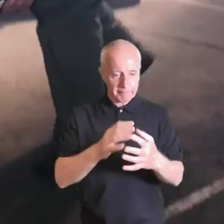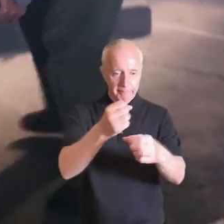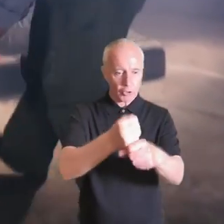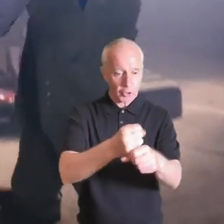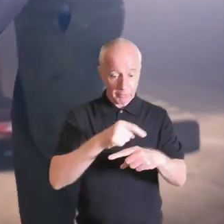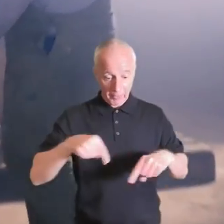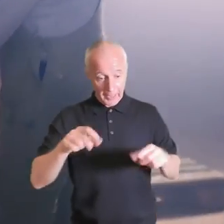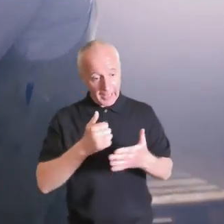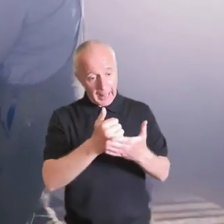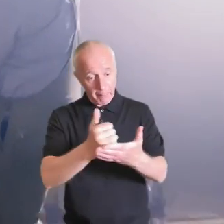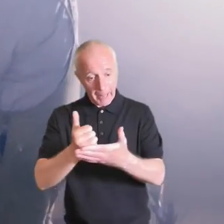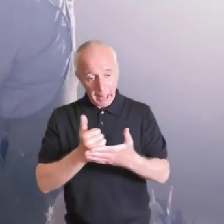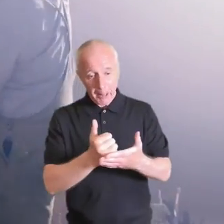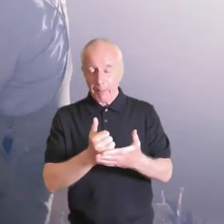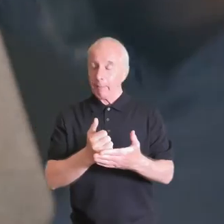God's picture.